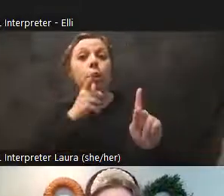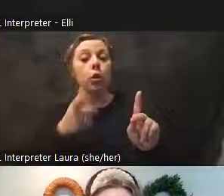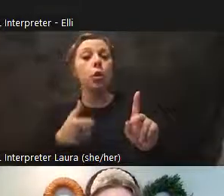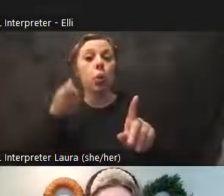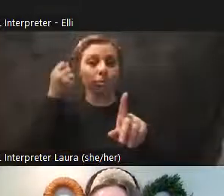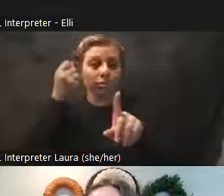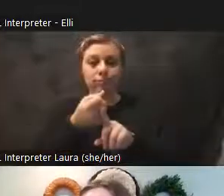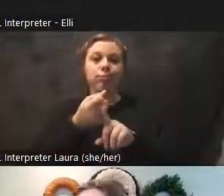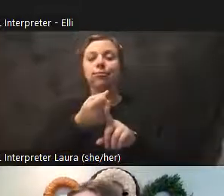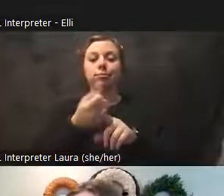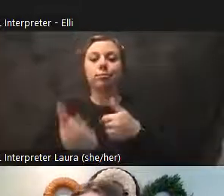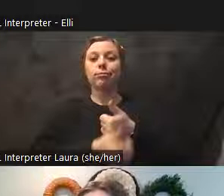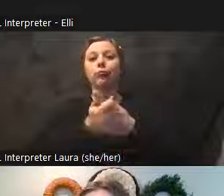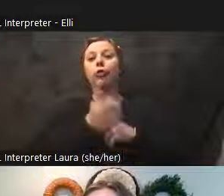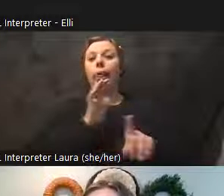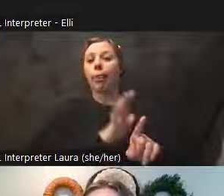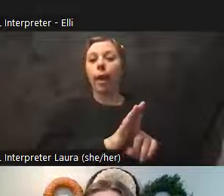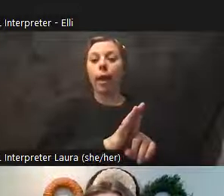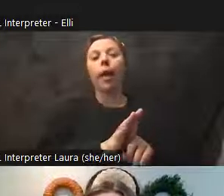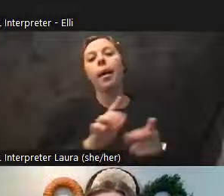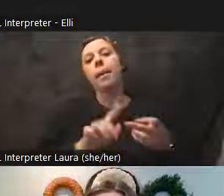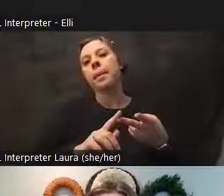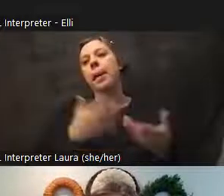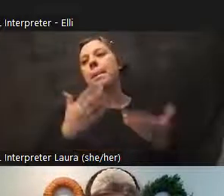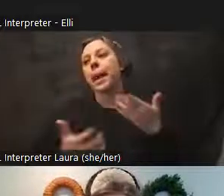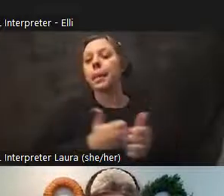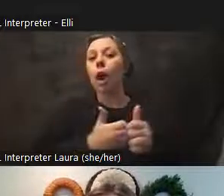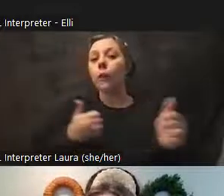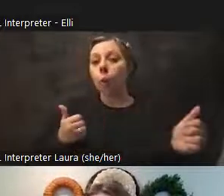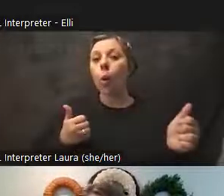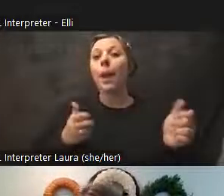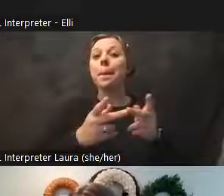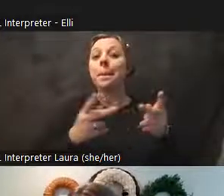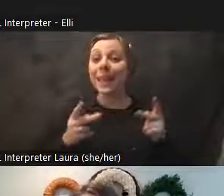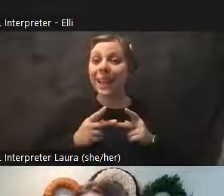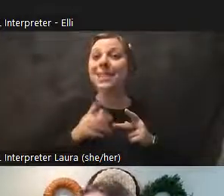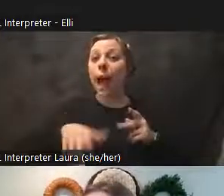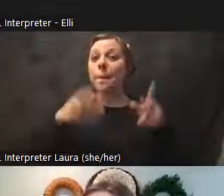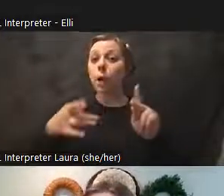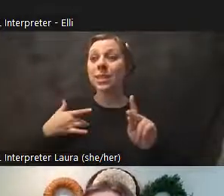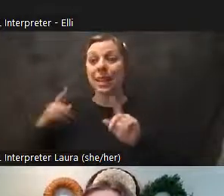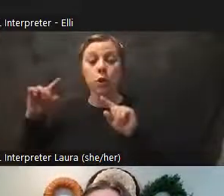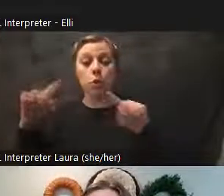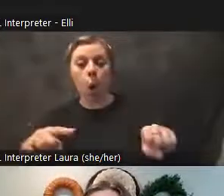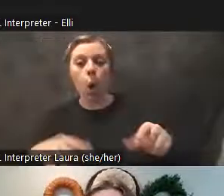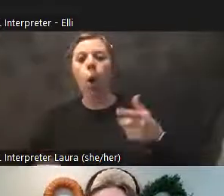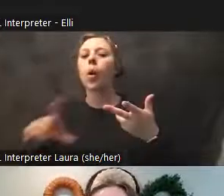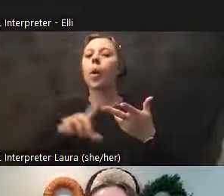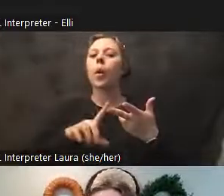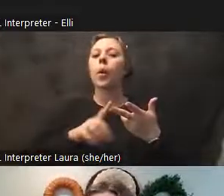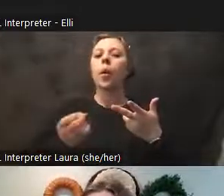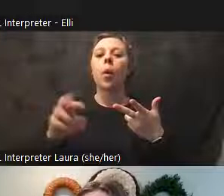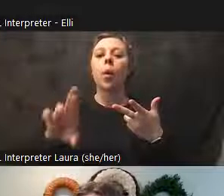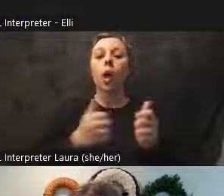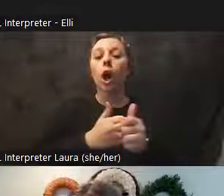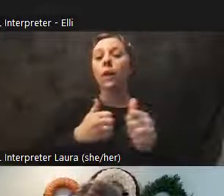frequents, or avoiding third-party witnesses to the event. I've seen student survivors avoid certain